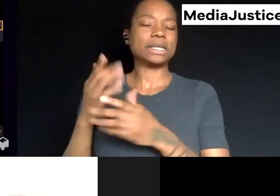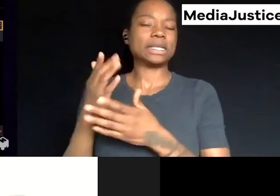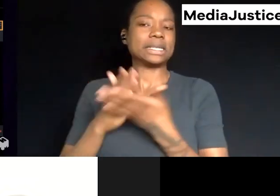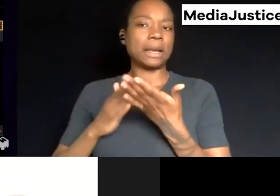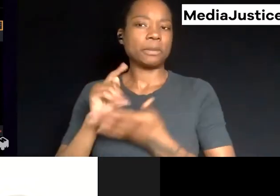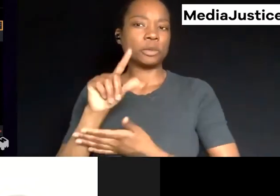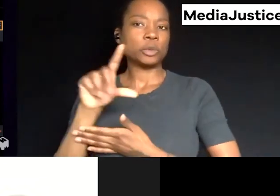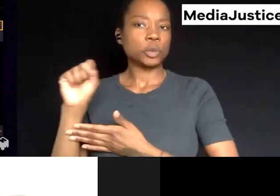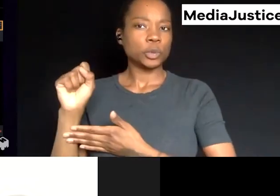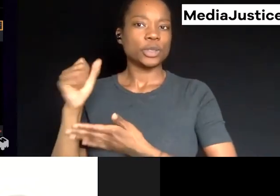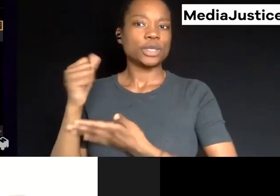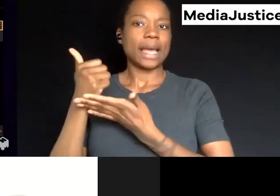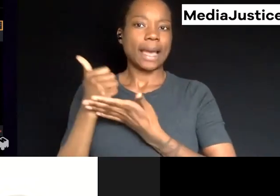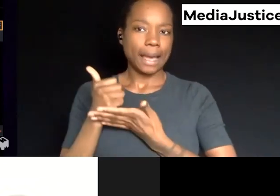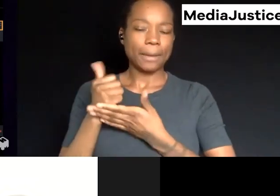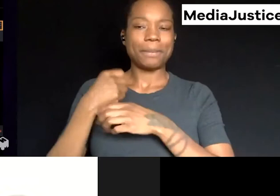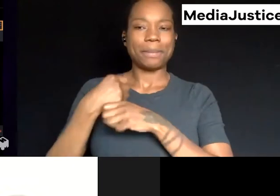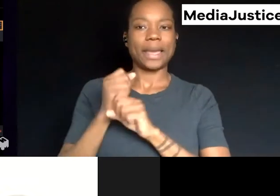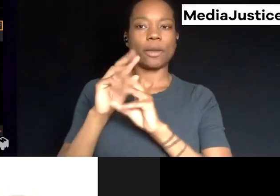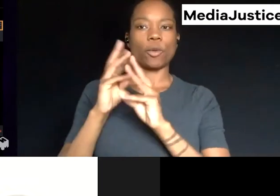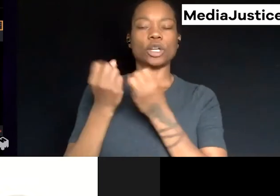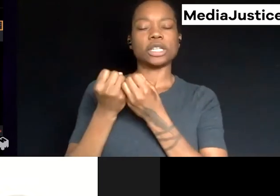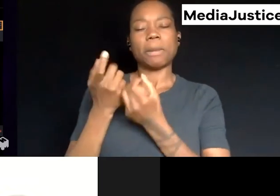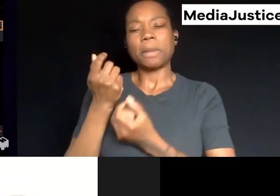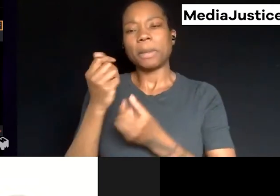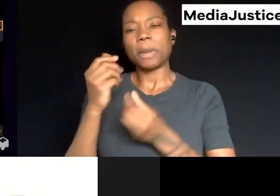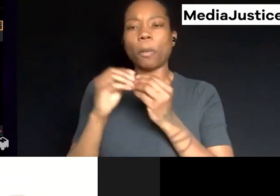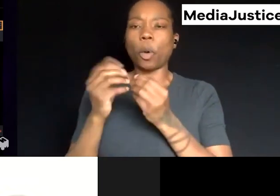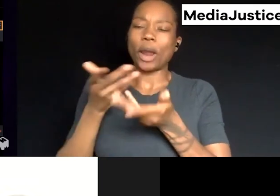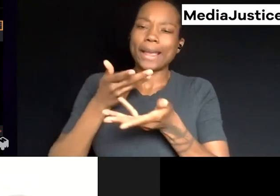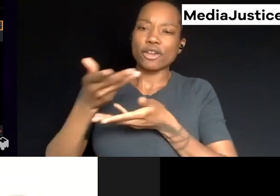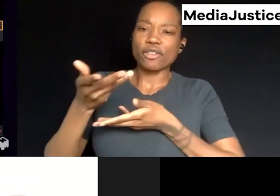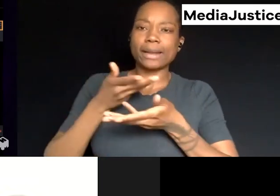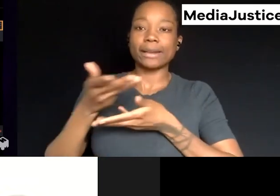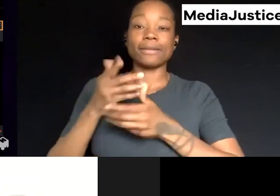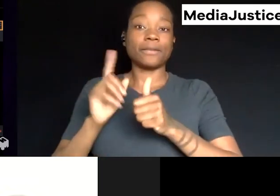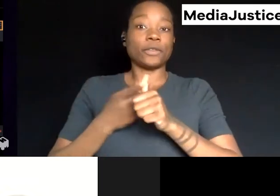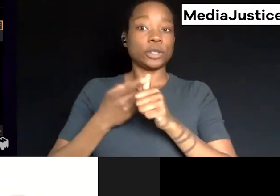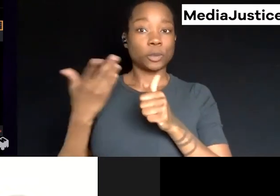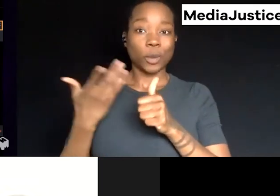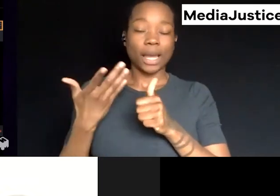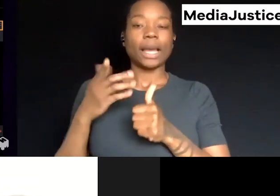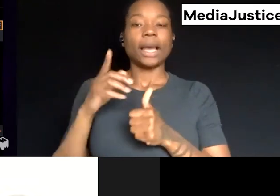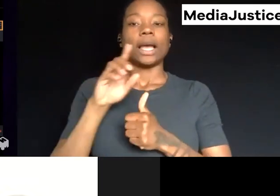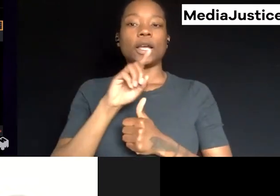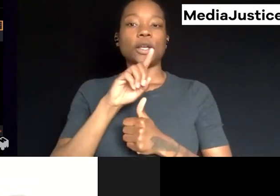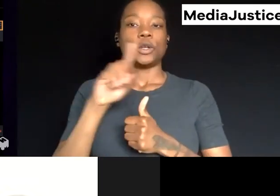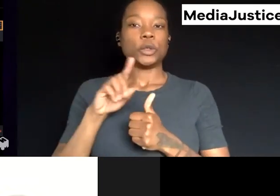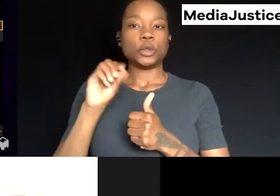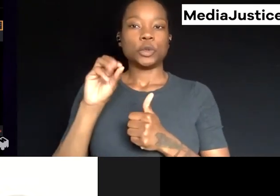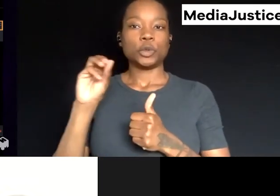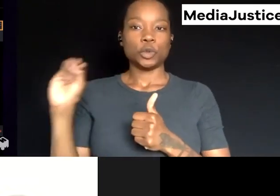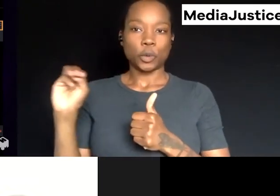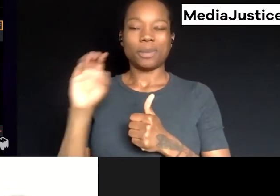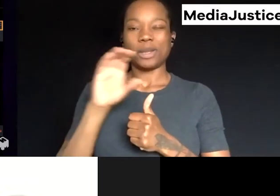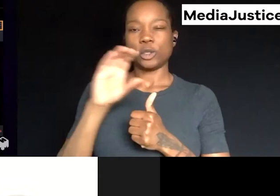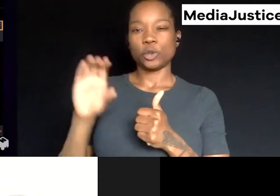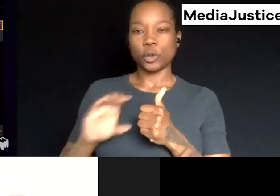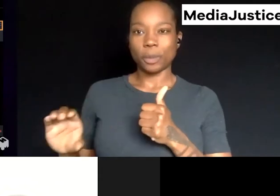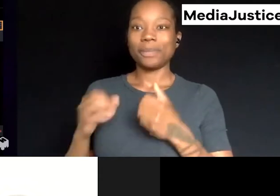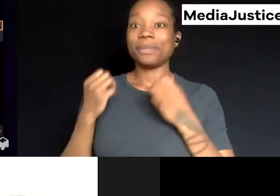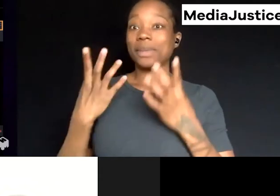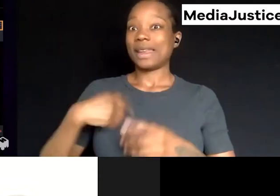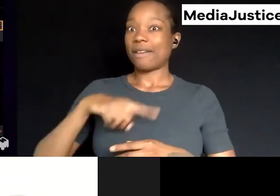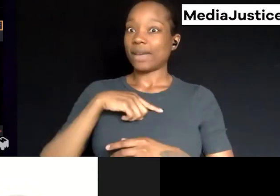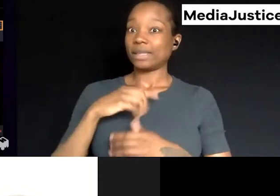this workshop a little more interactive. And the first tool we're using is Zoom. And I know many of us have gotten really familiar with Zoom over this past